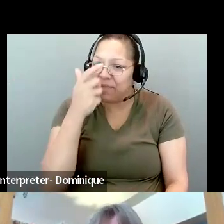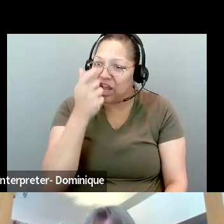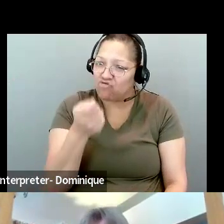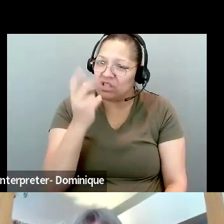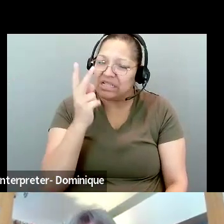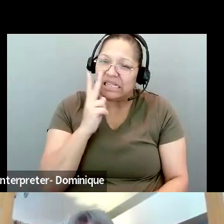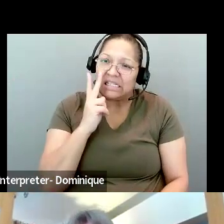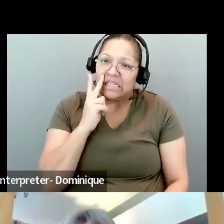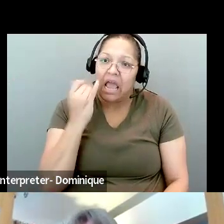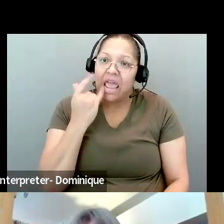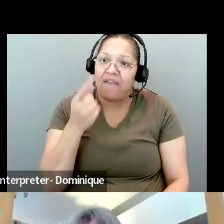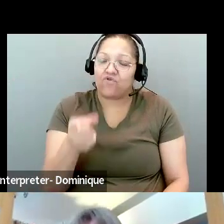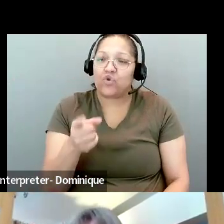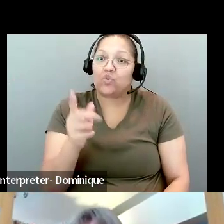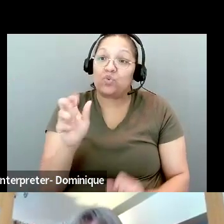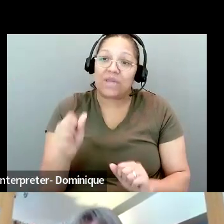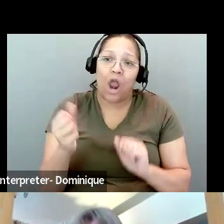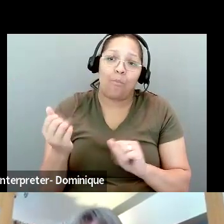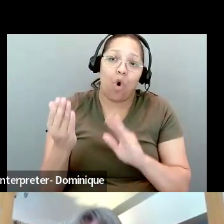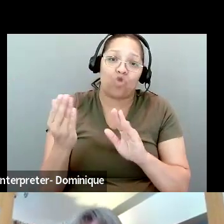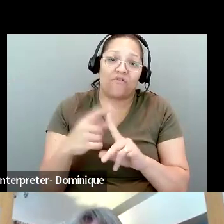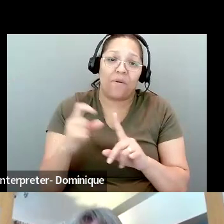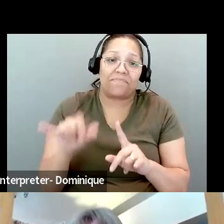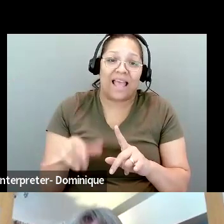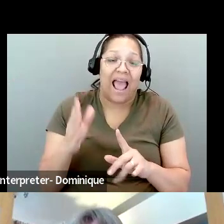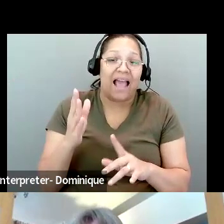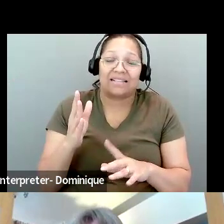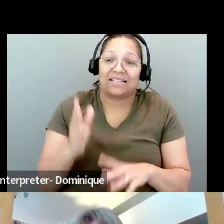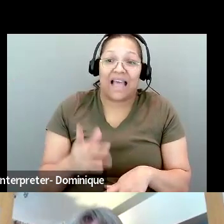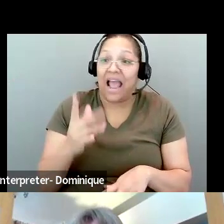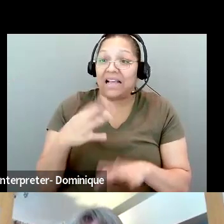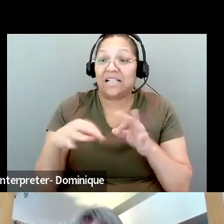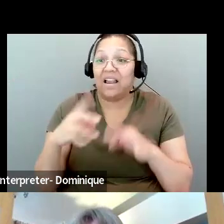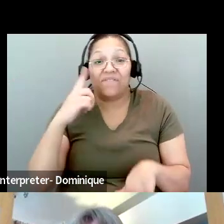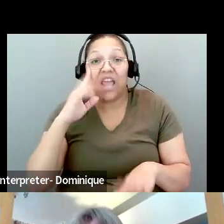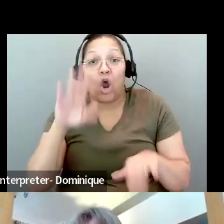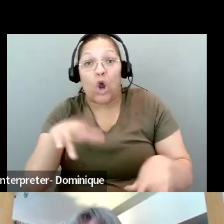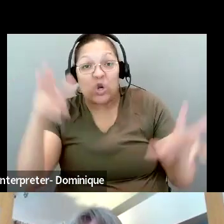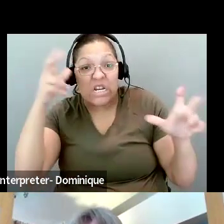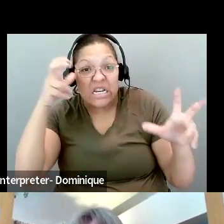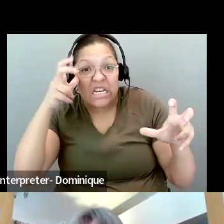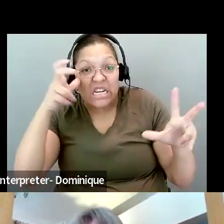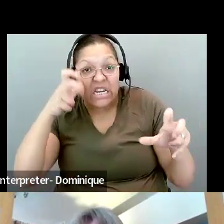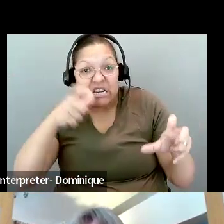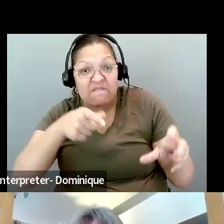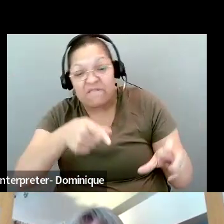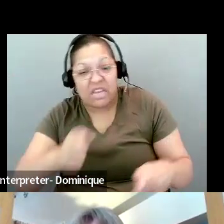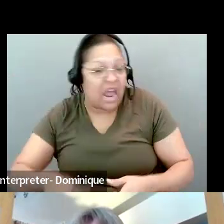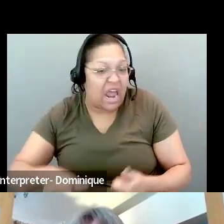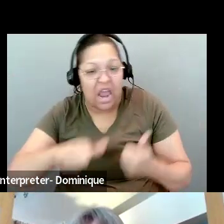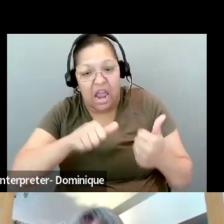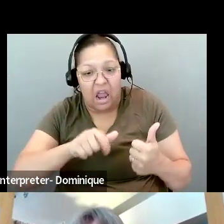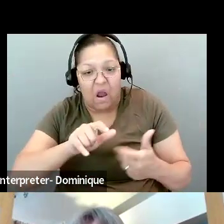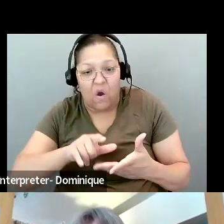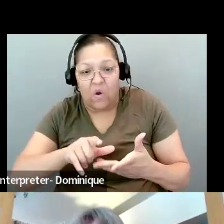way to like sort of approach it from that side instead of the side of you're evil and we have to vanquish evil at all costs, because